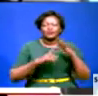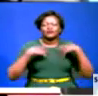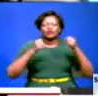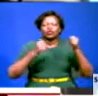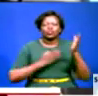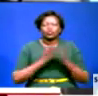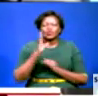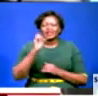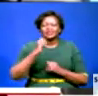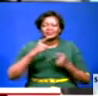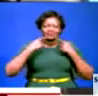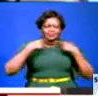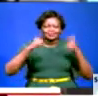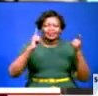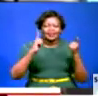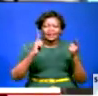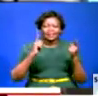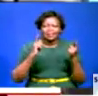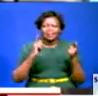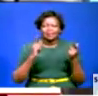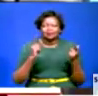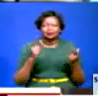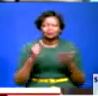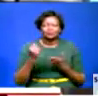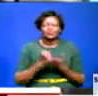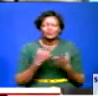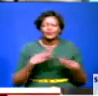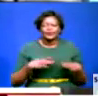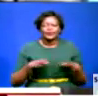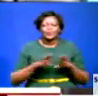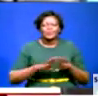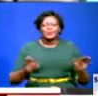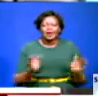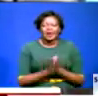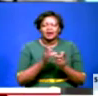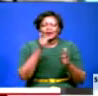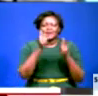had declared to put these officers on permanent and pensionable.